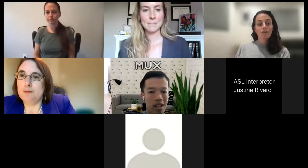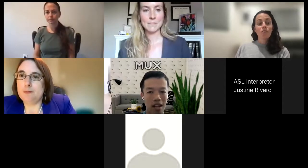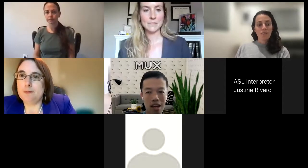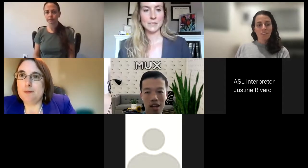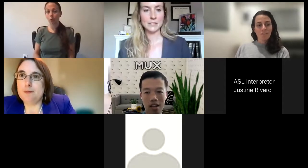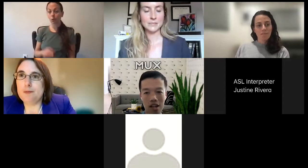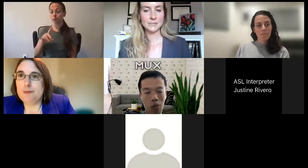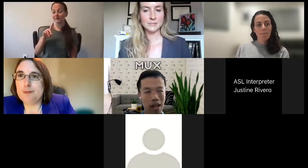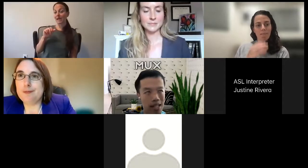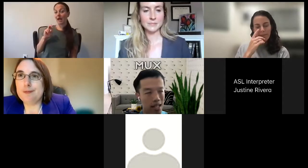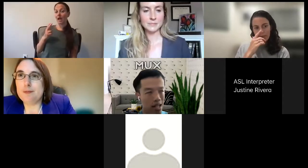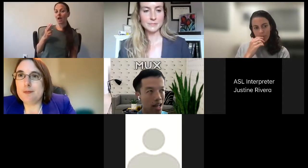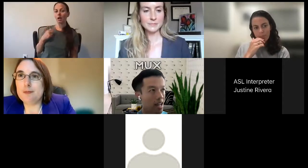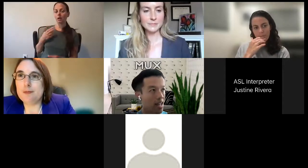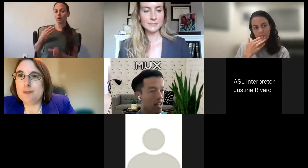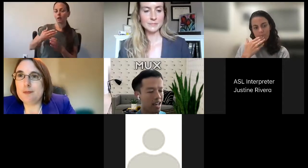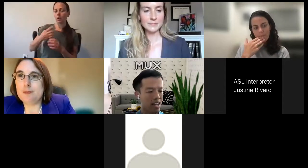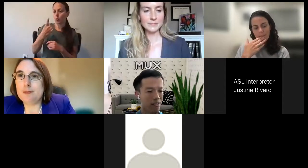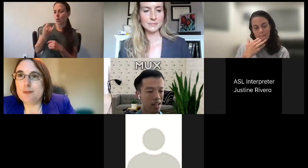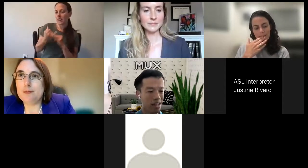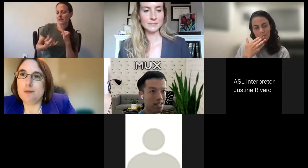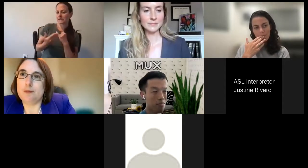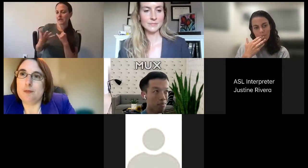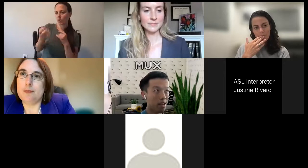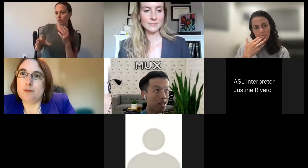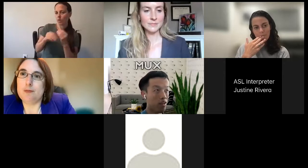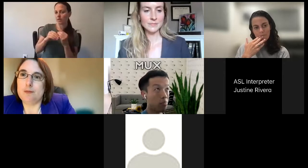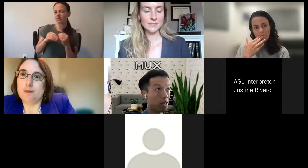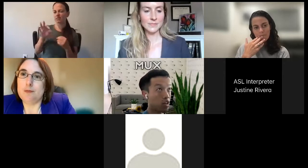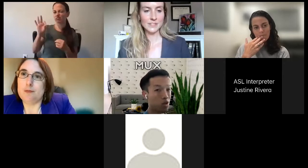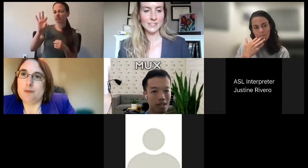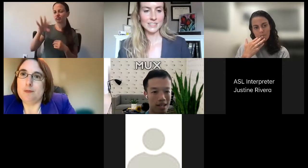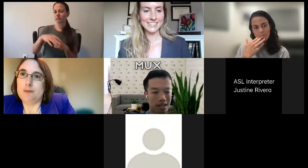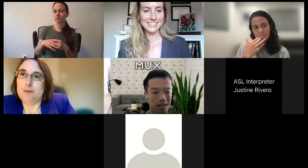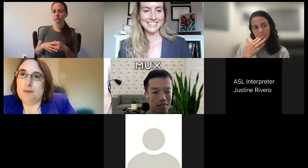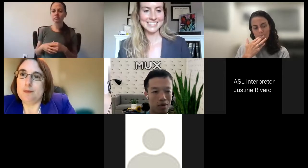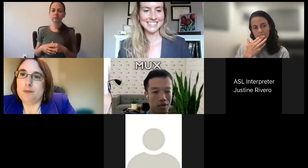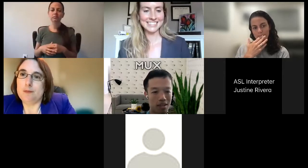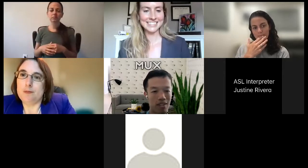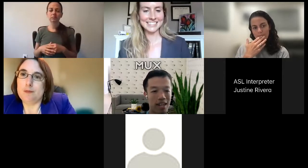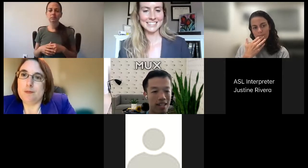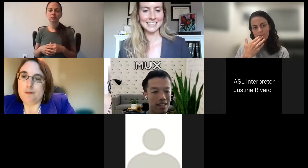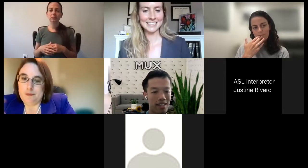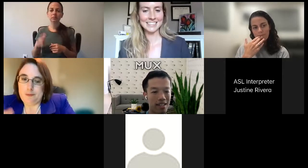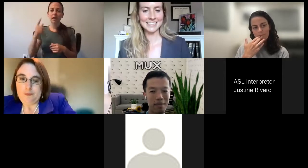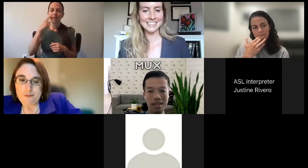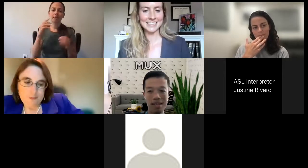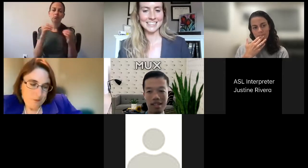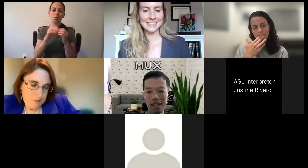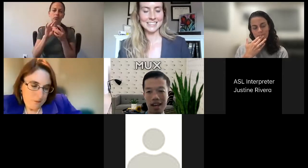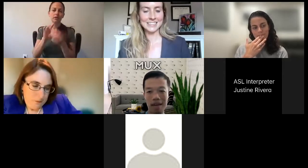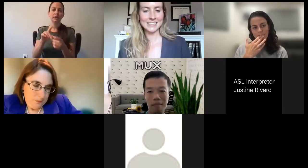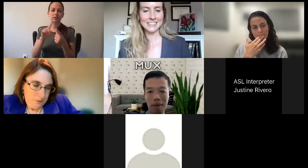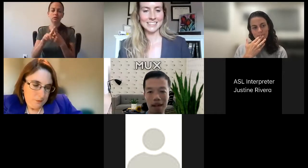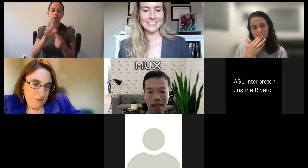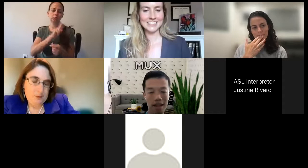One last thing that I'll add, and I feel like this is blending or bleeding towards like personal finance